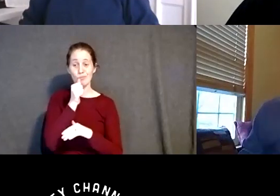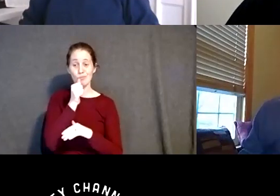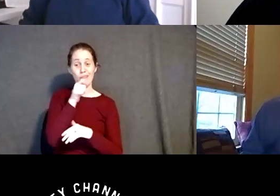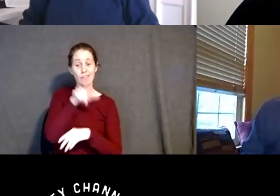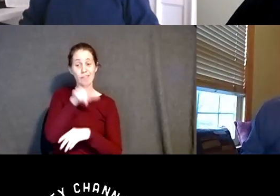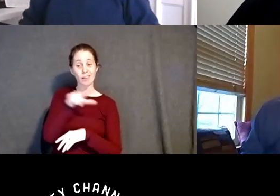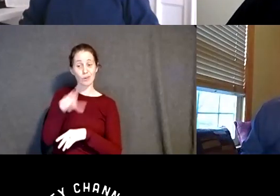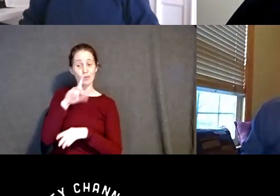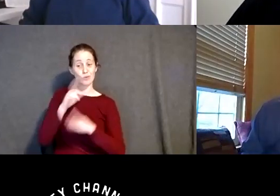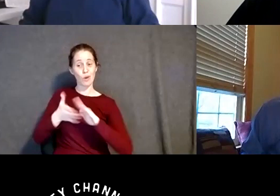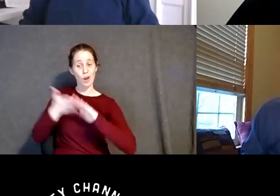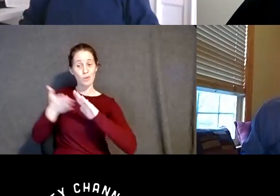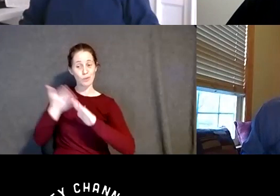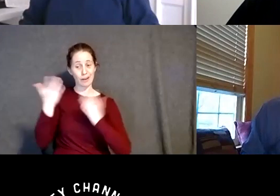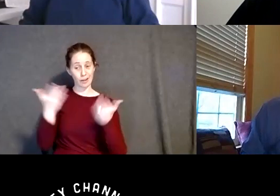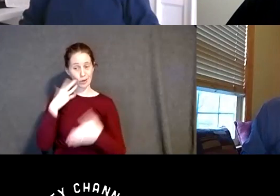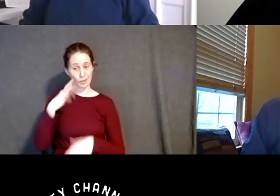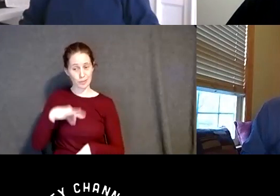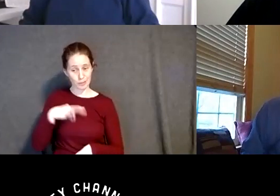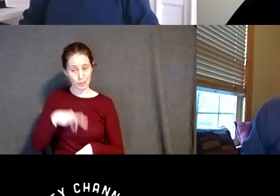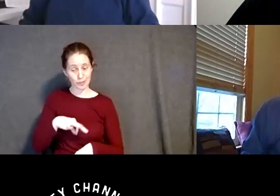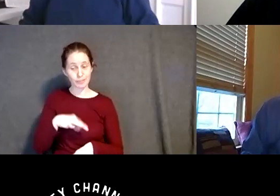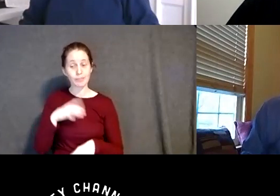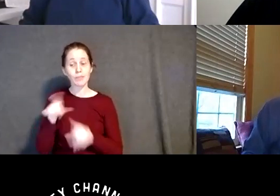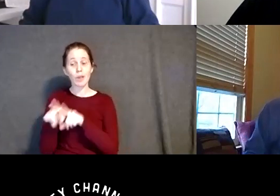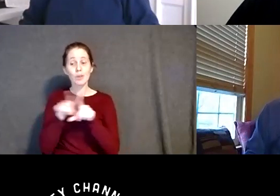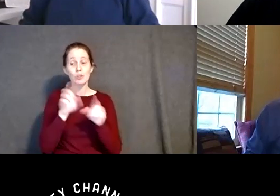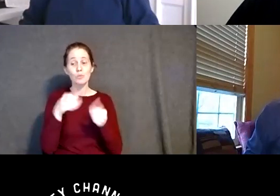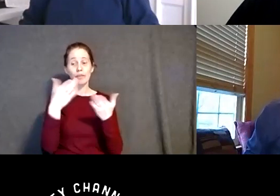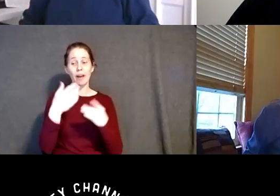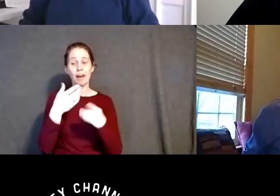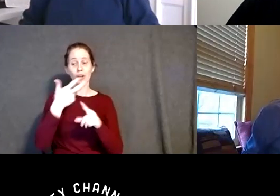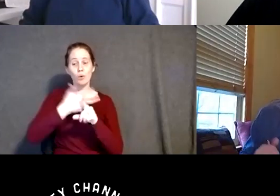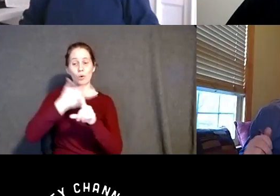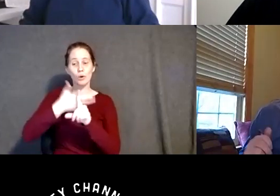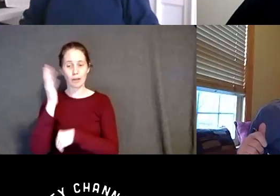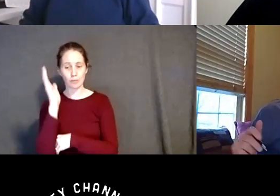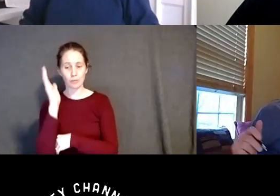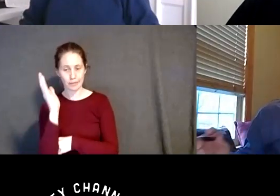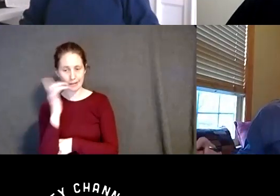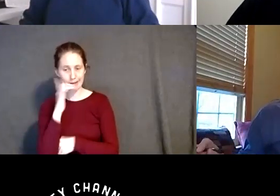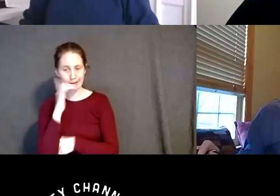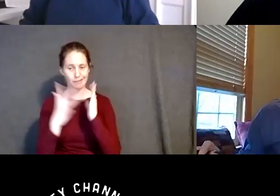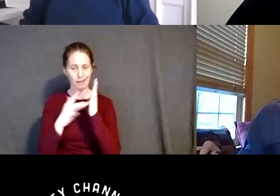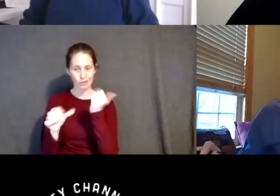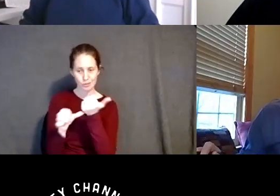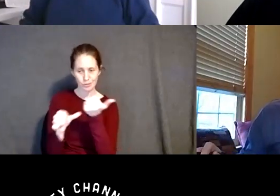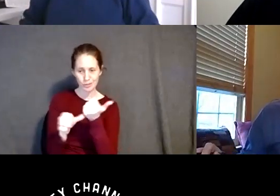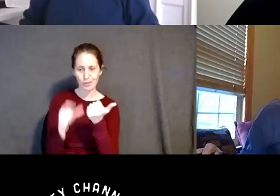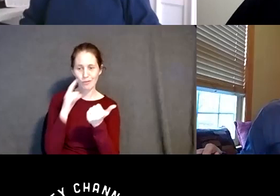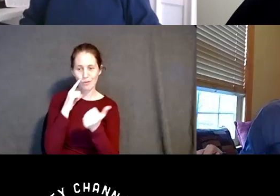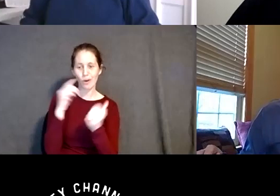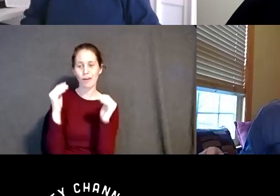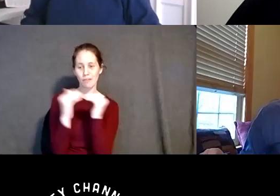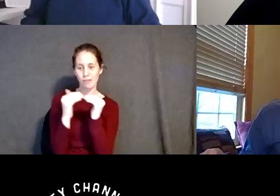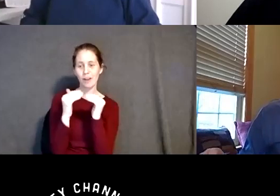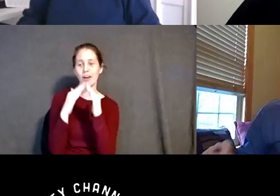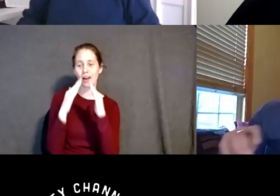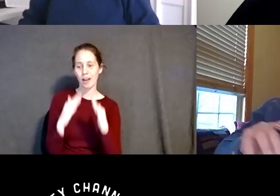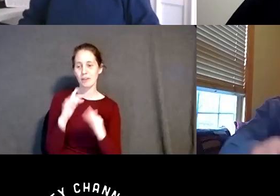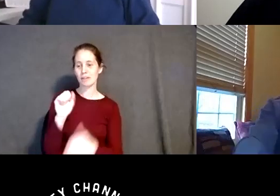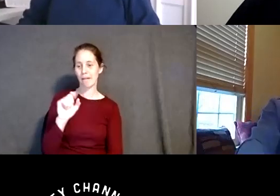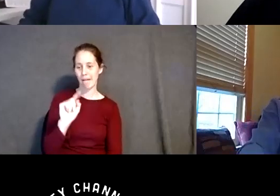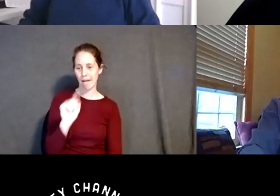landlords operating in the city, and to provide quarterly presentations and technical assistance on the Fair Housing Act